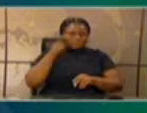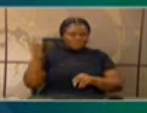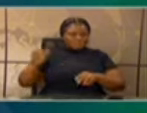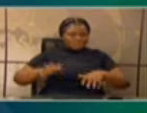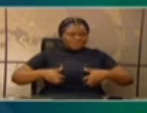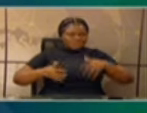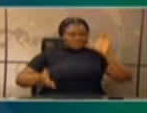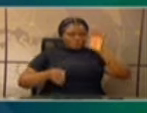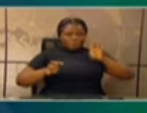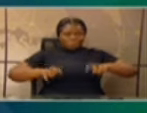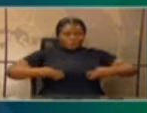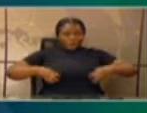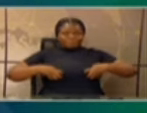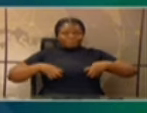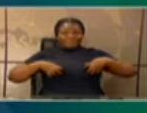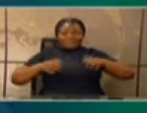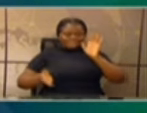in the genie.